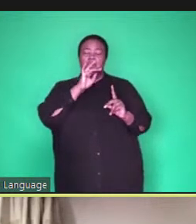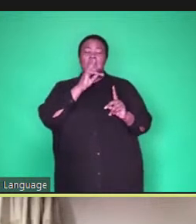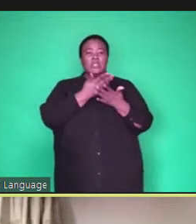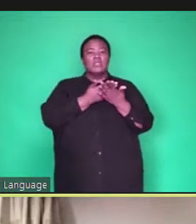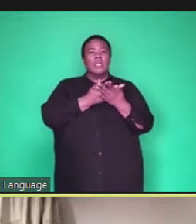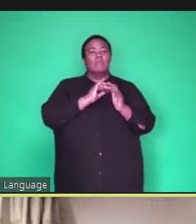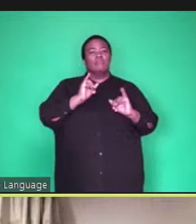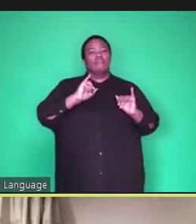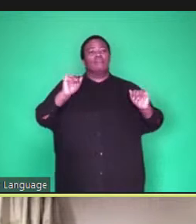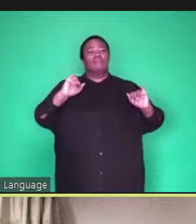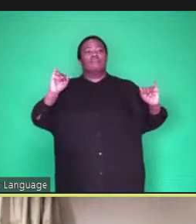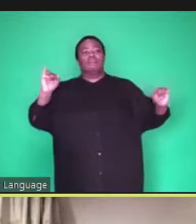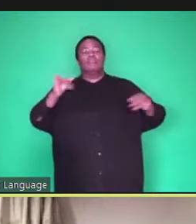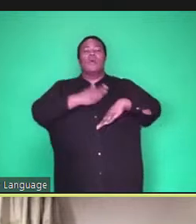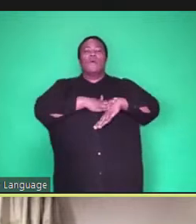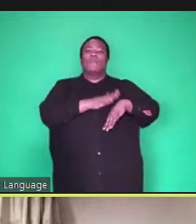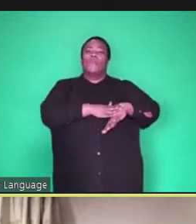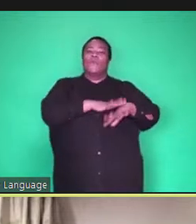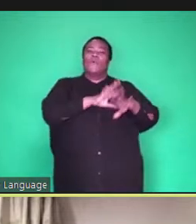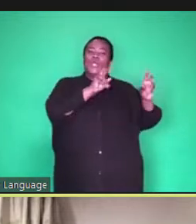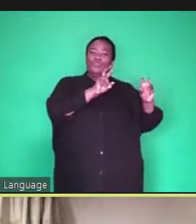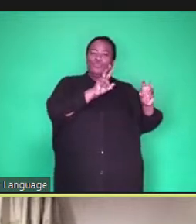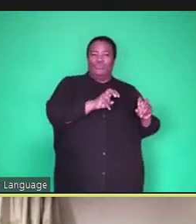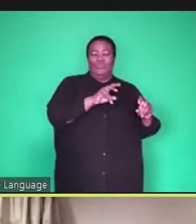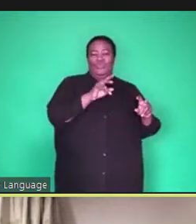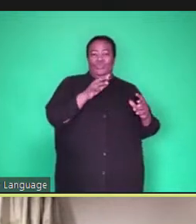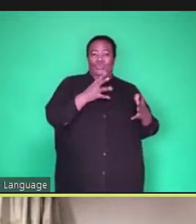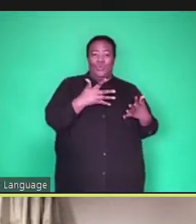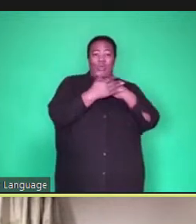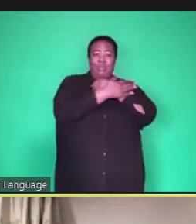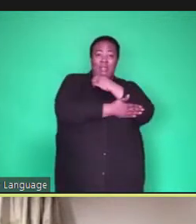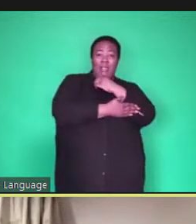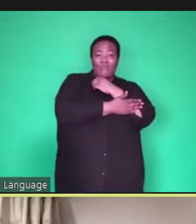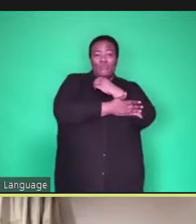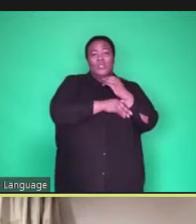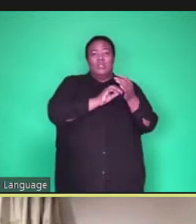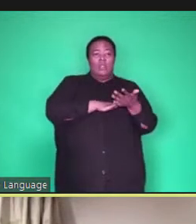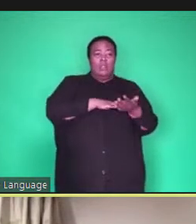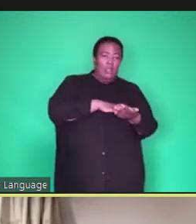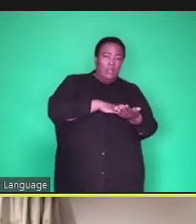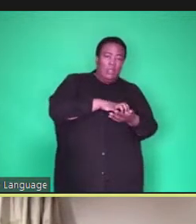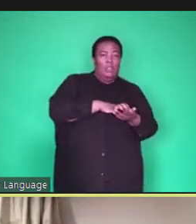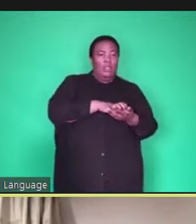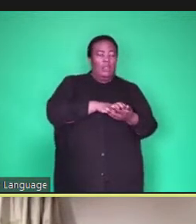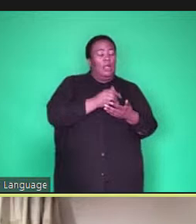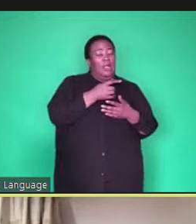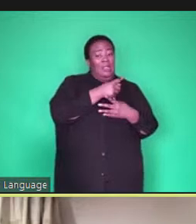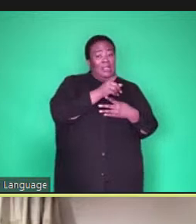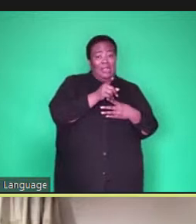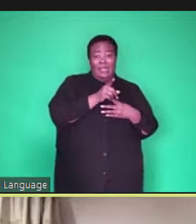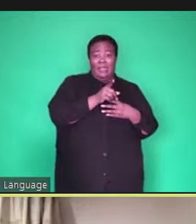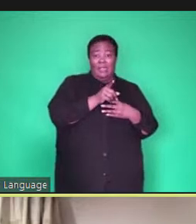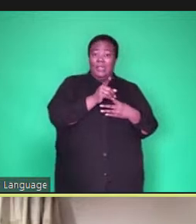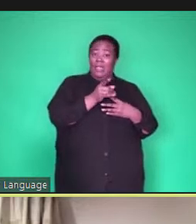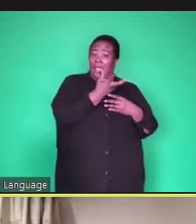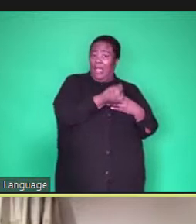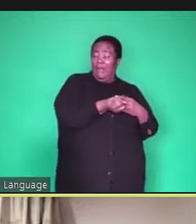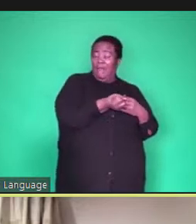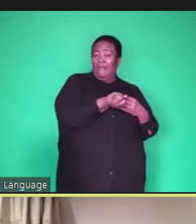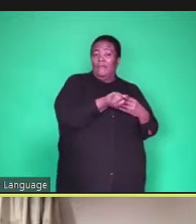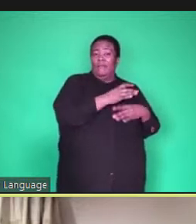exacerbate existing issues. So the most vulnerable countries and regions aren't necessarily the ones with